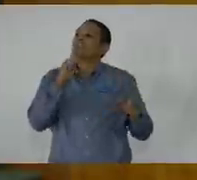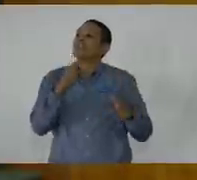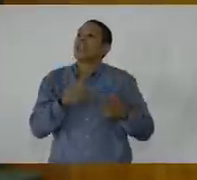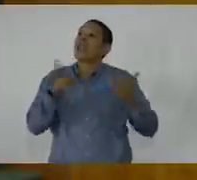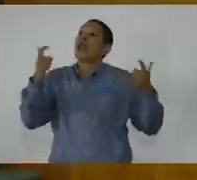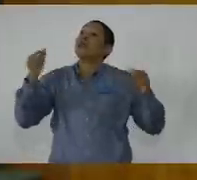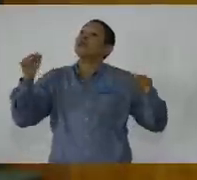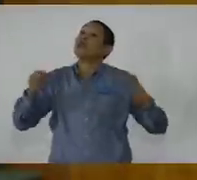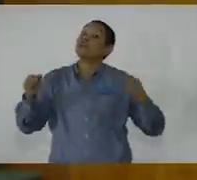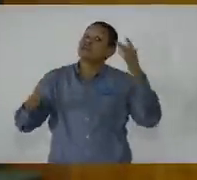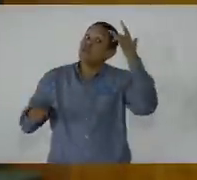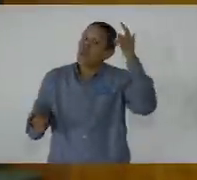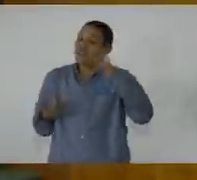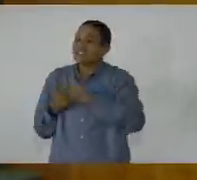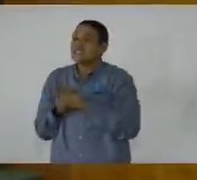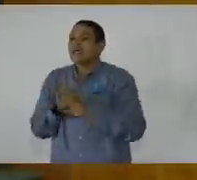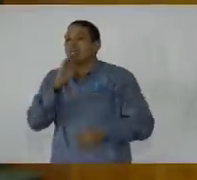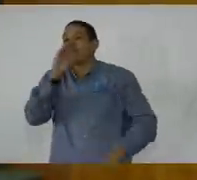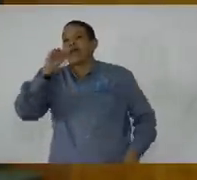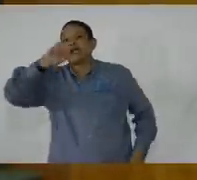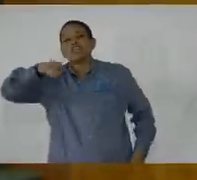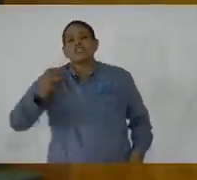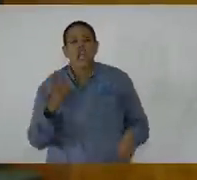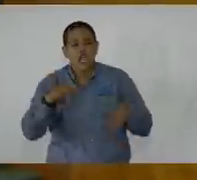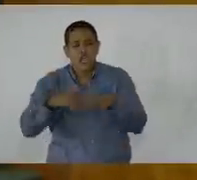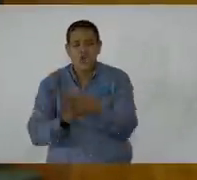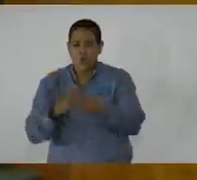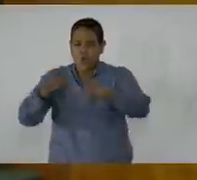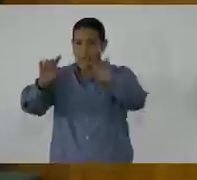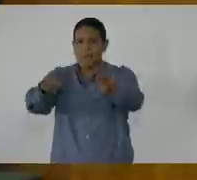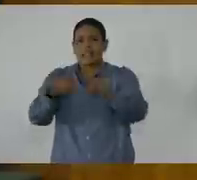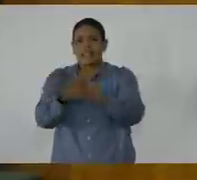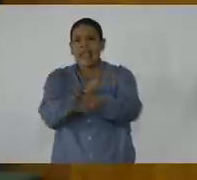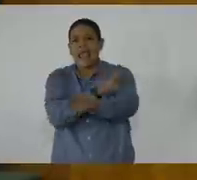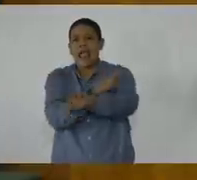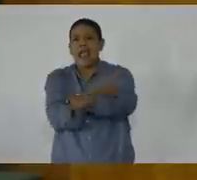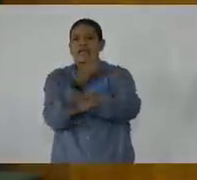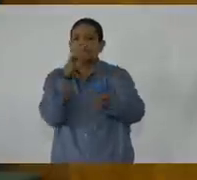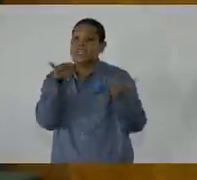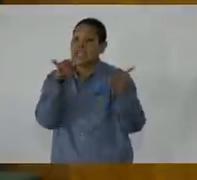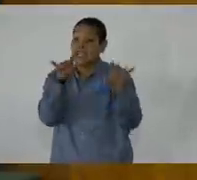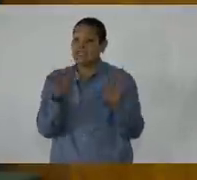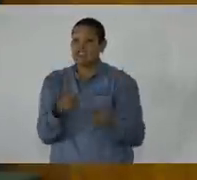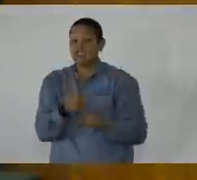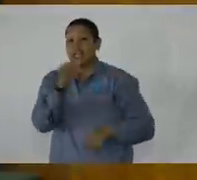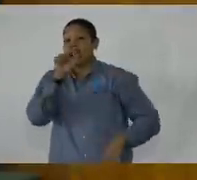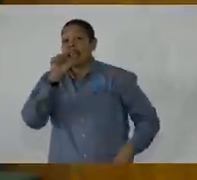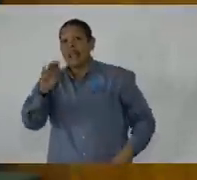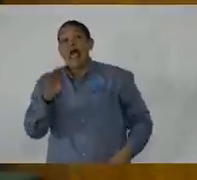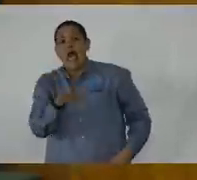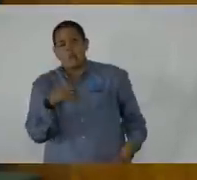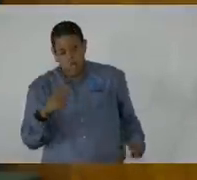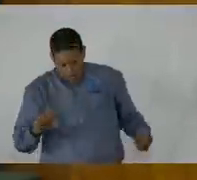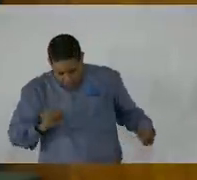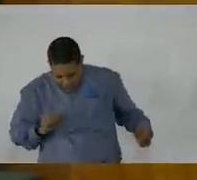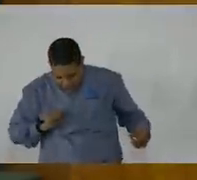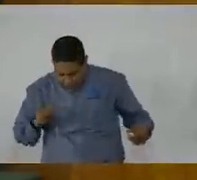Speaker, due to the BSJ newly minted Energy Efficiency Laboratory, which I